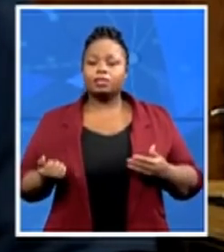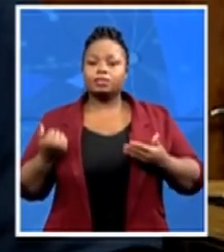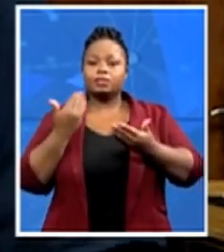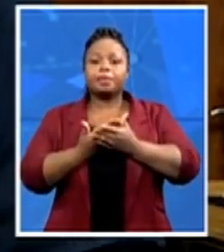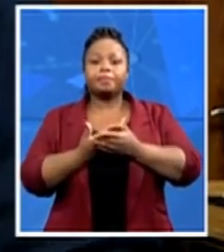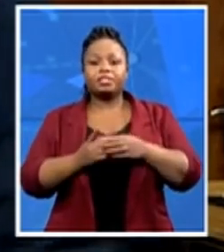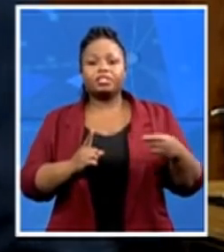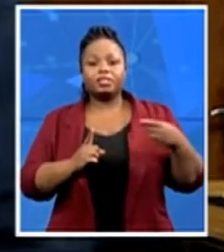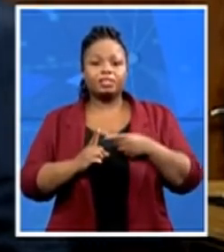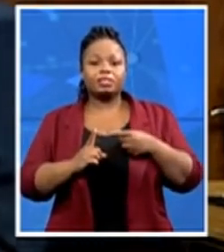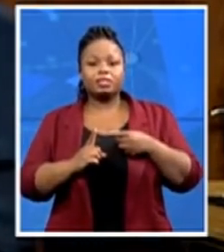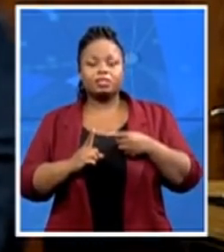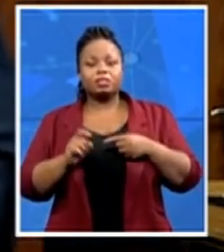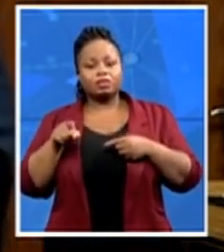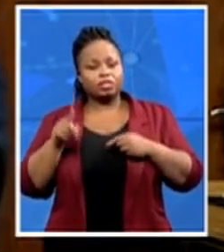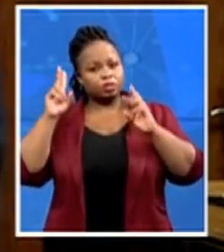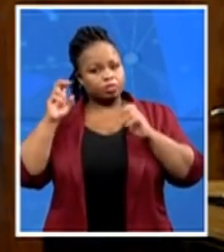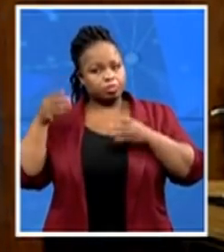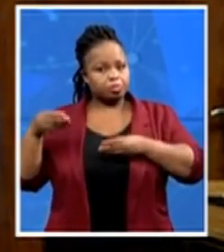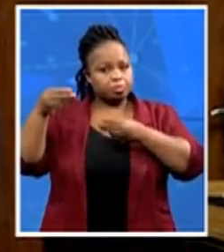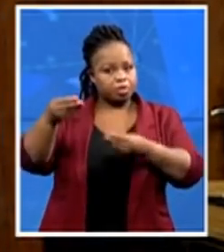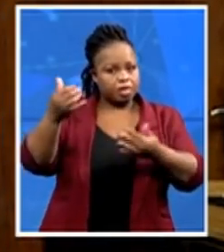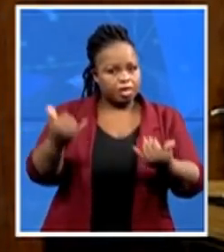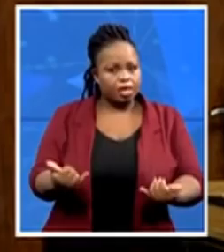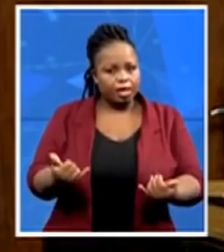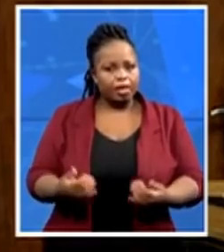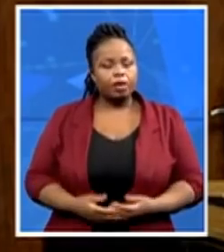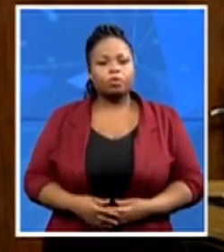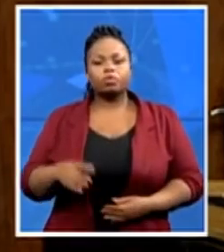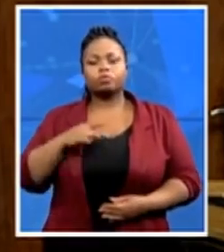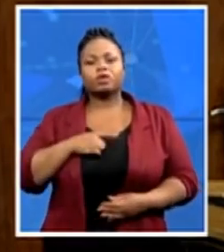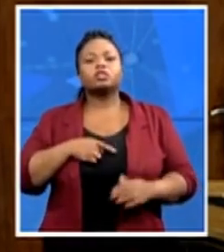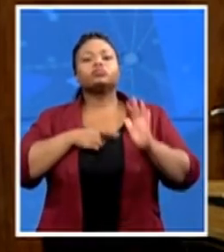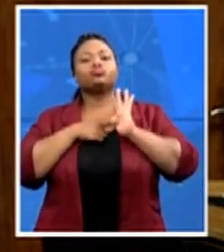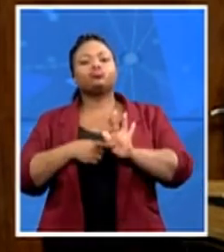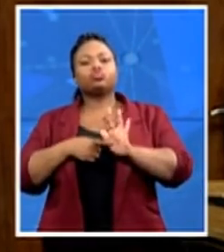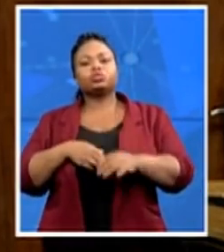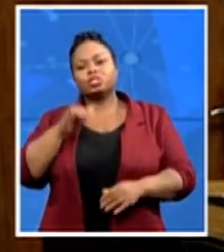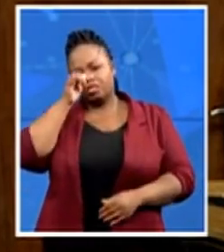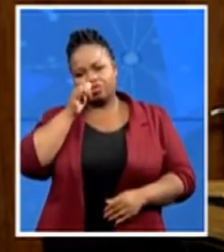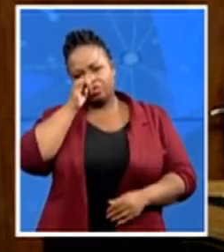you now, it is an indication that the criminal justice system is impeded.